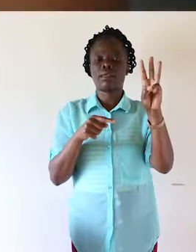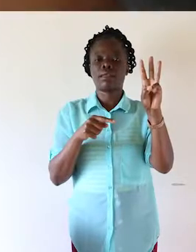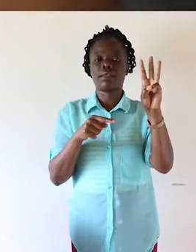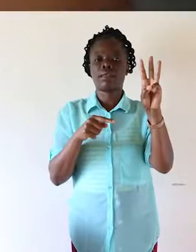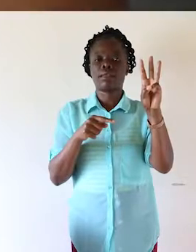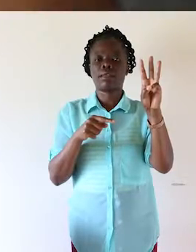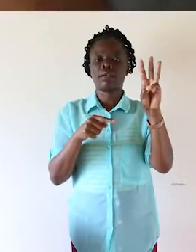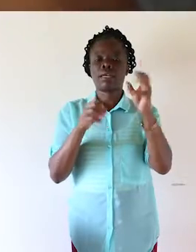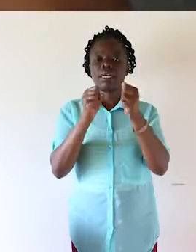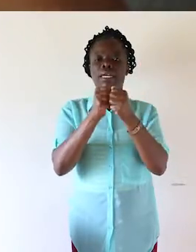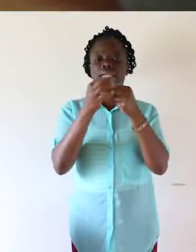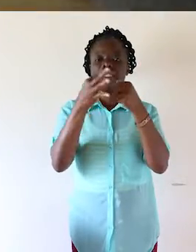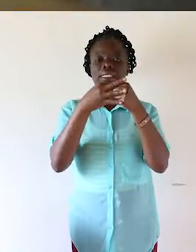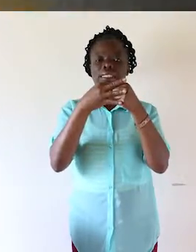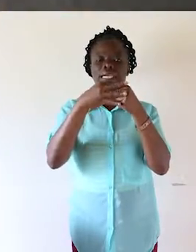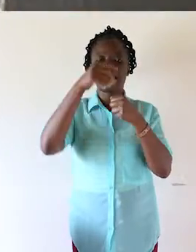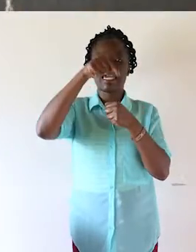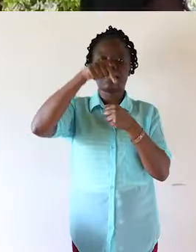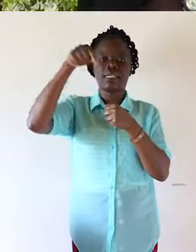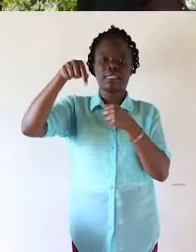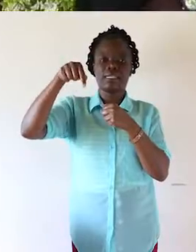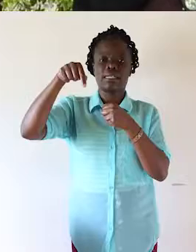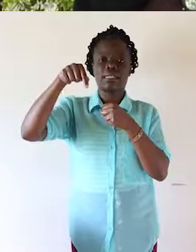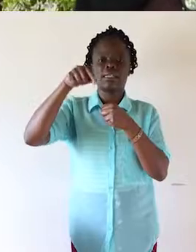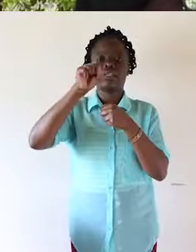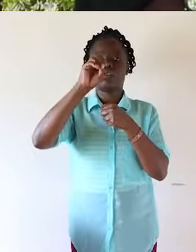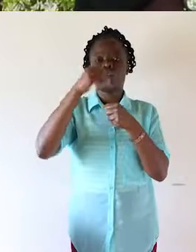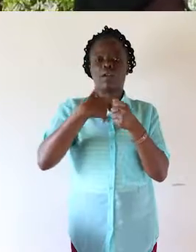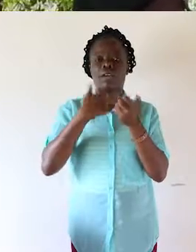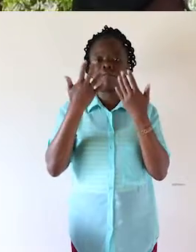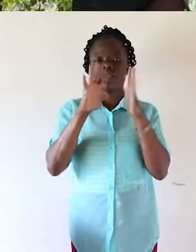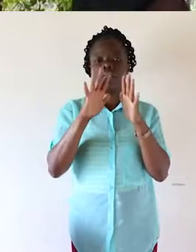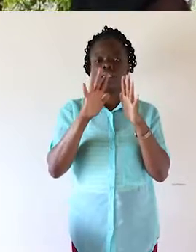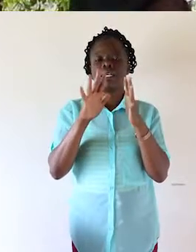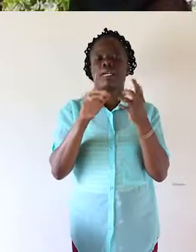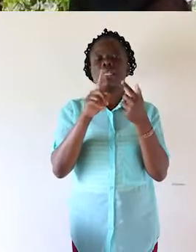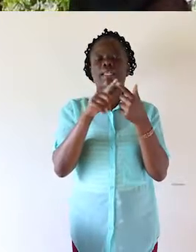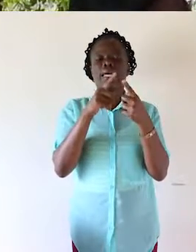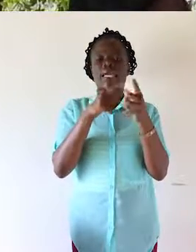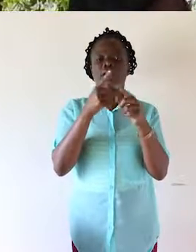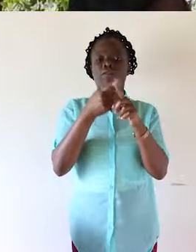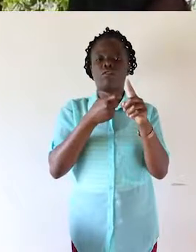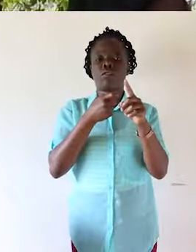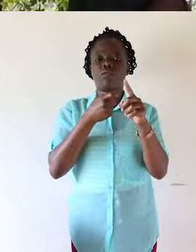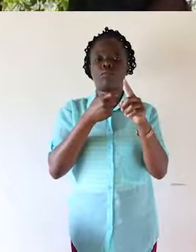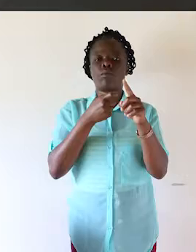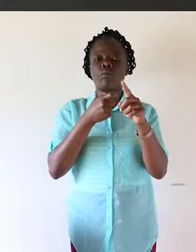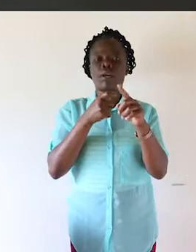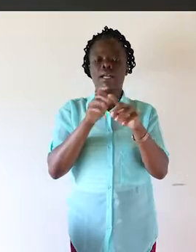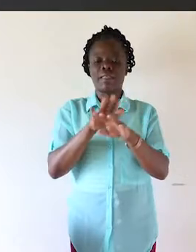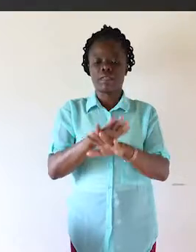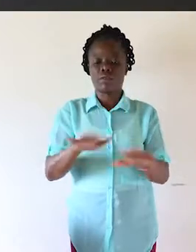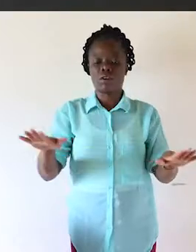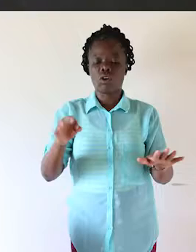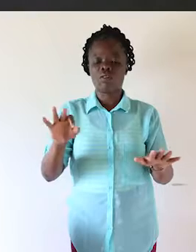18 overall. 18 inches. There we are. Then from the